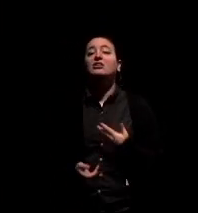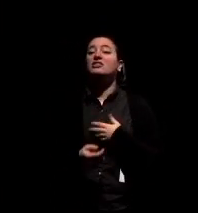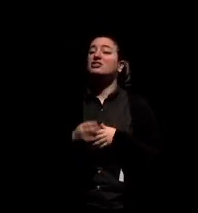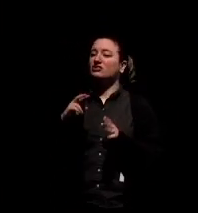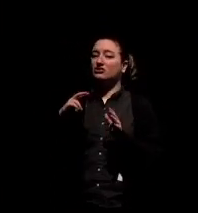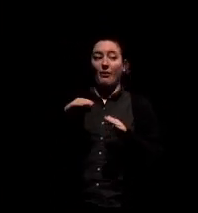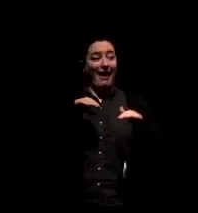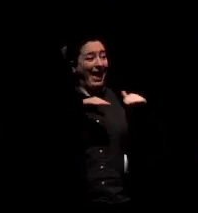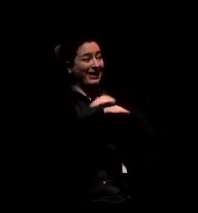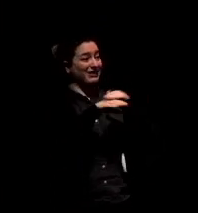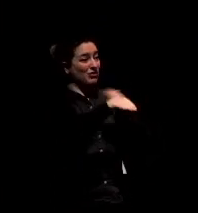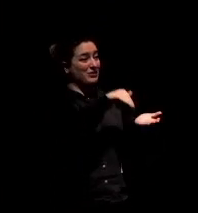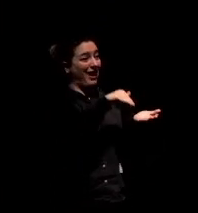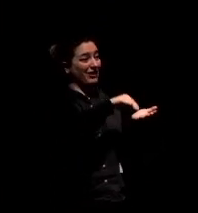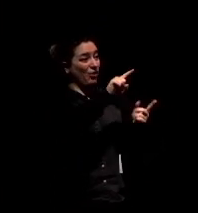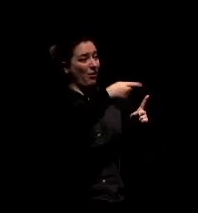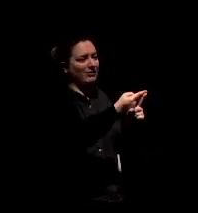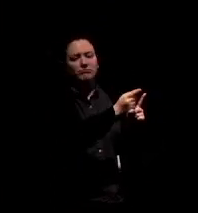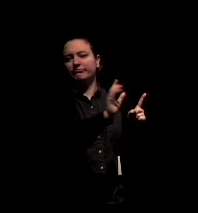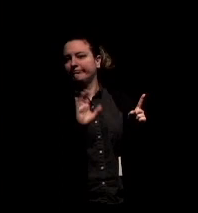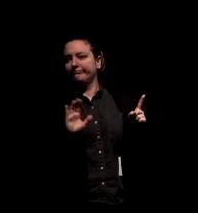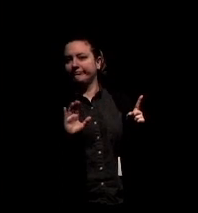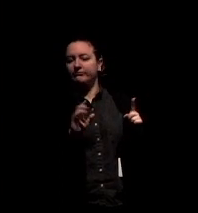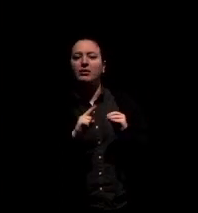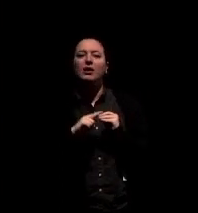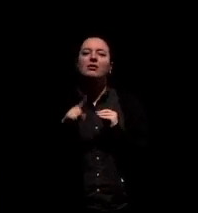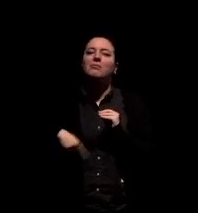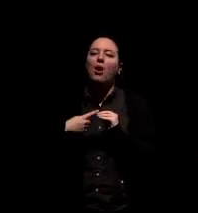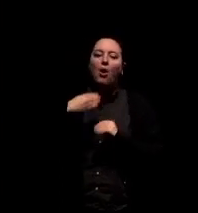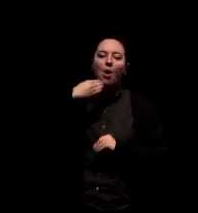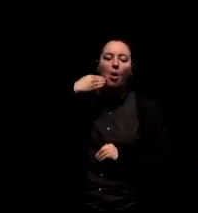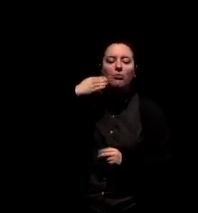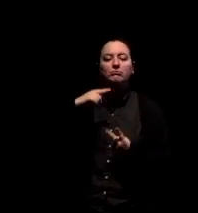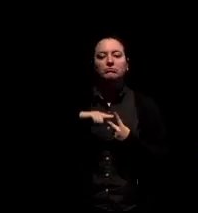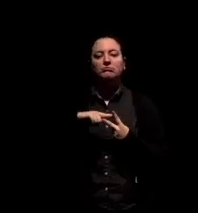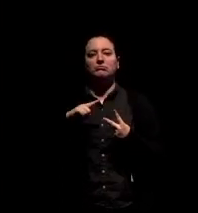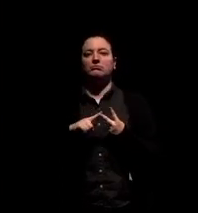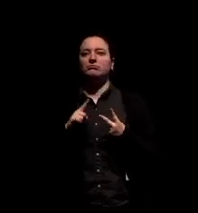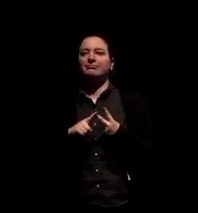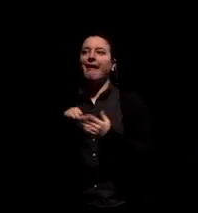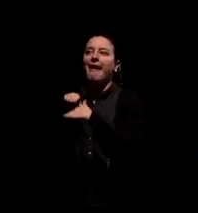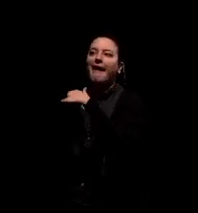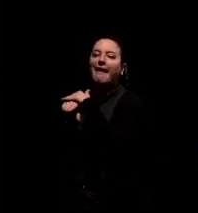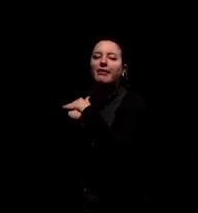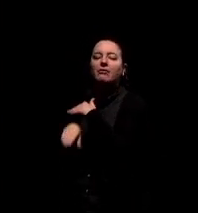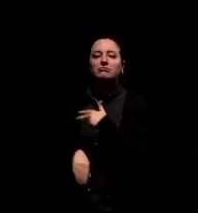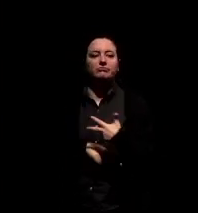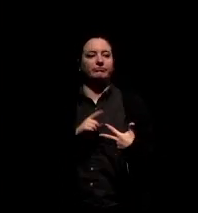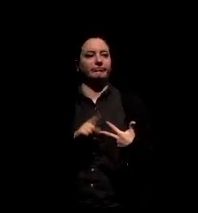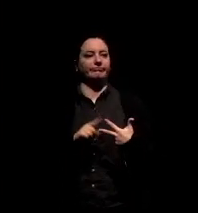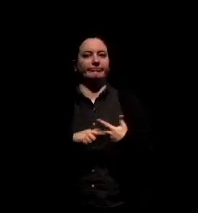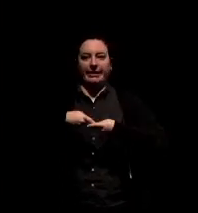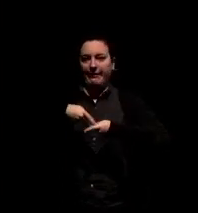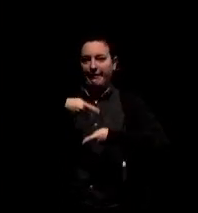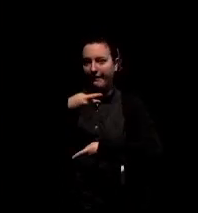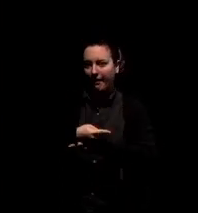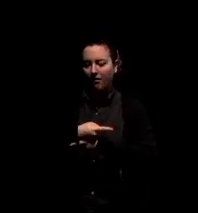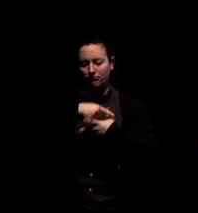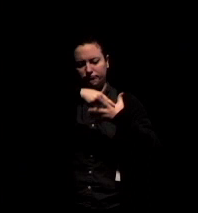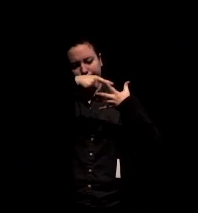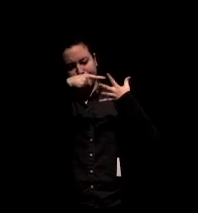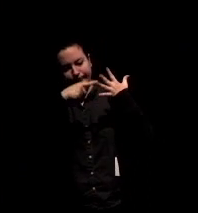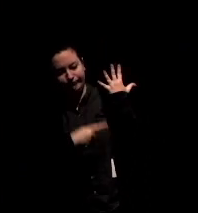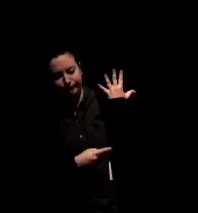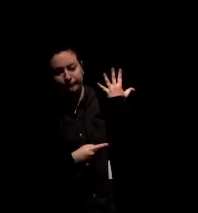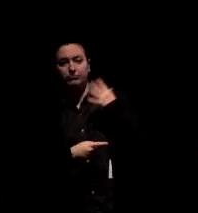economic stability, and all of those other things. So this is a sample of the programs that we provide that we think both address that whole